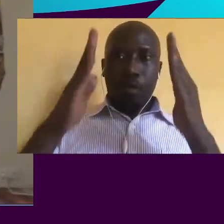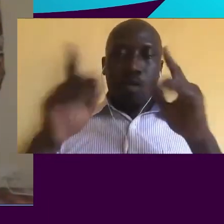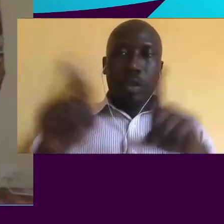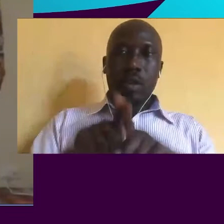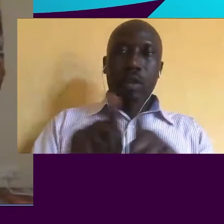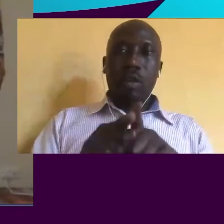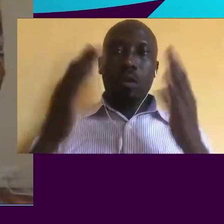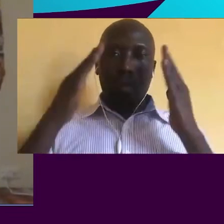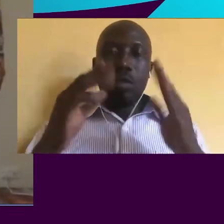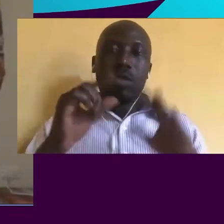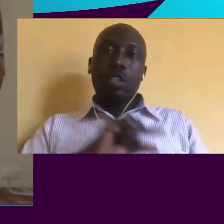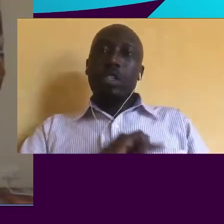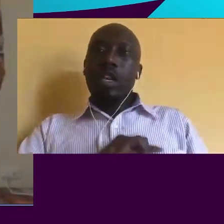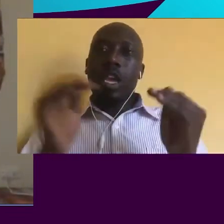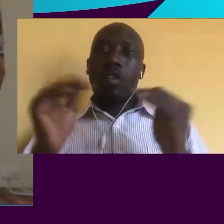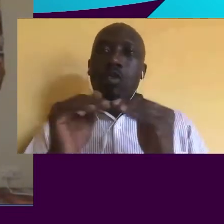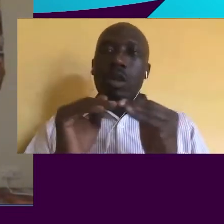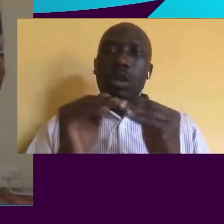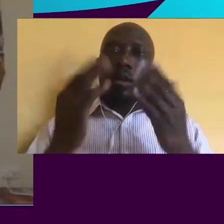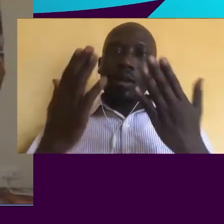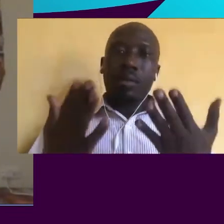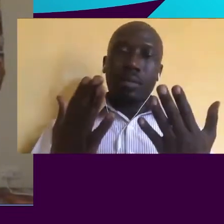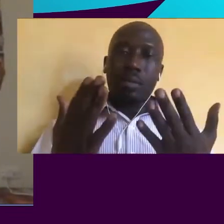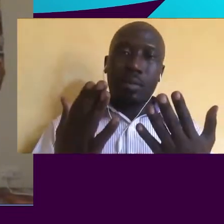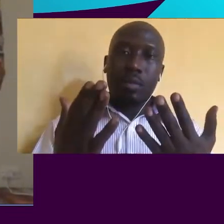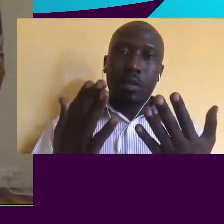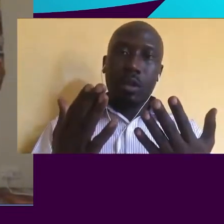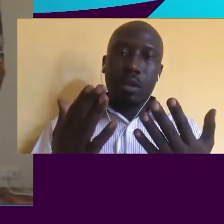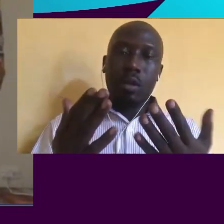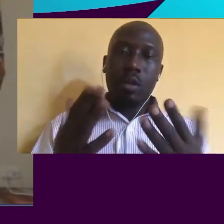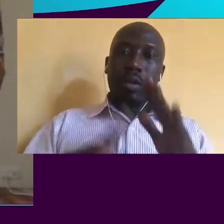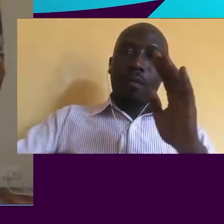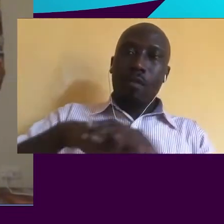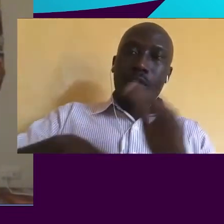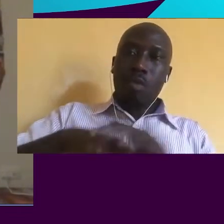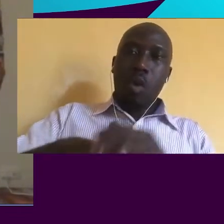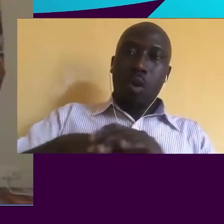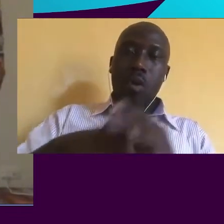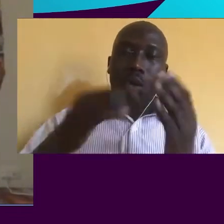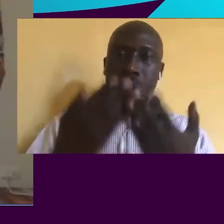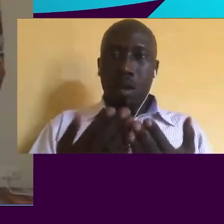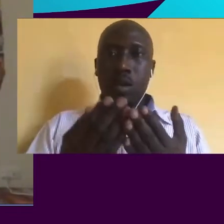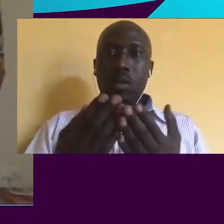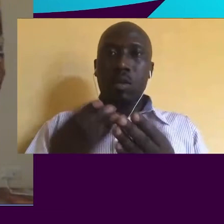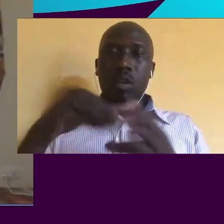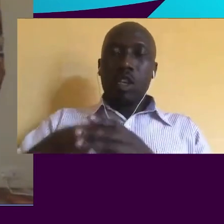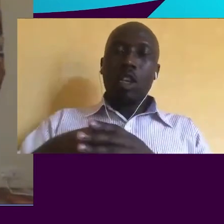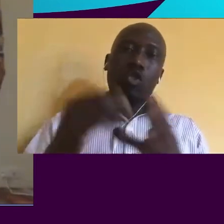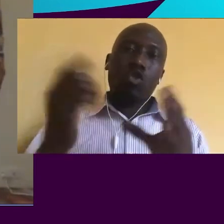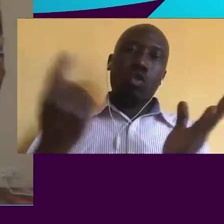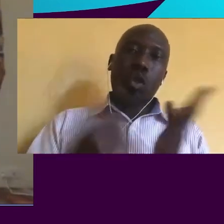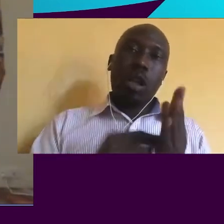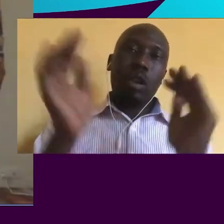equality in football within Uganda structures, within both competitive football and football for